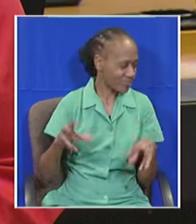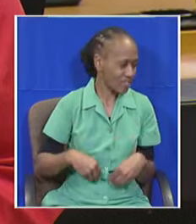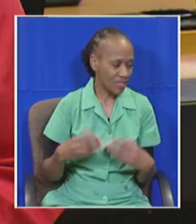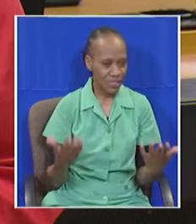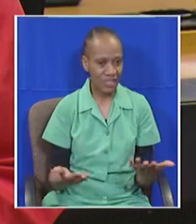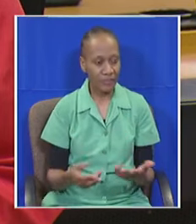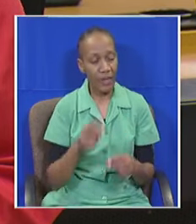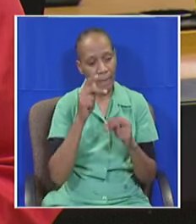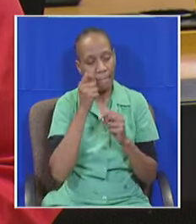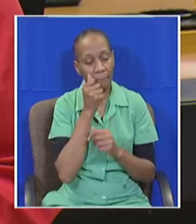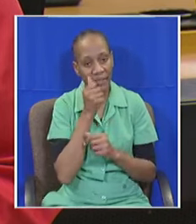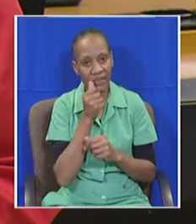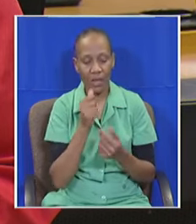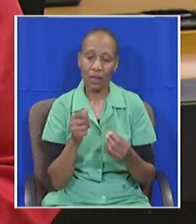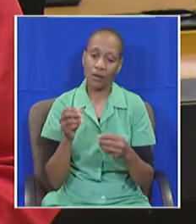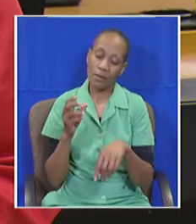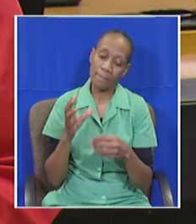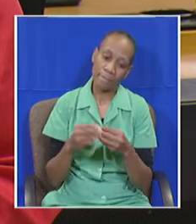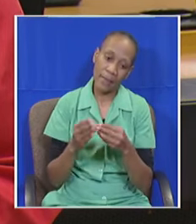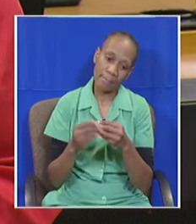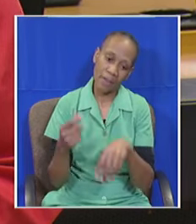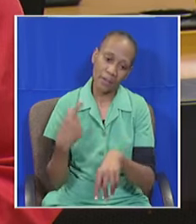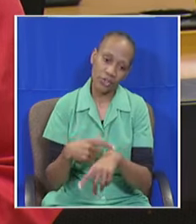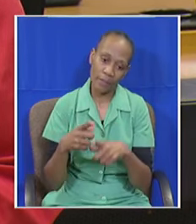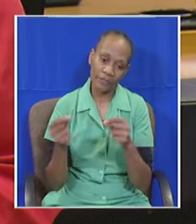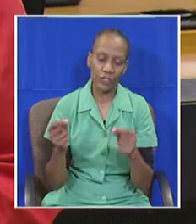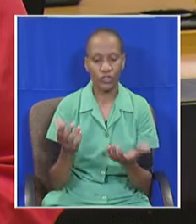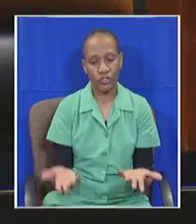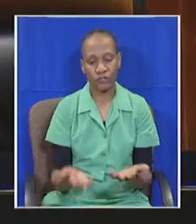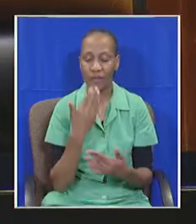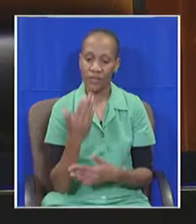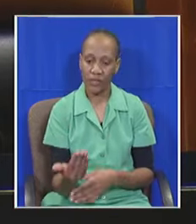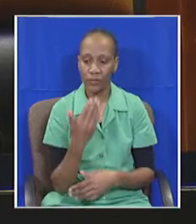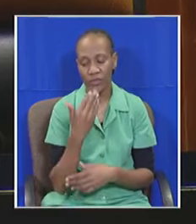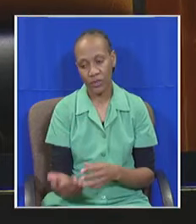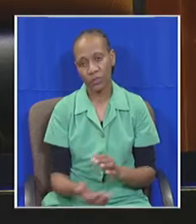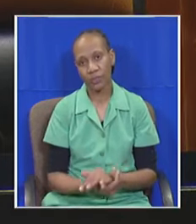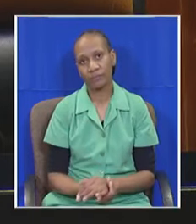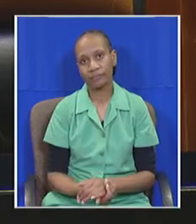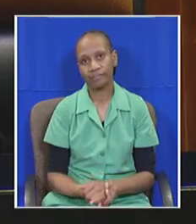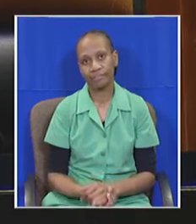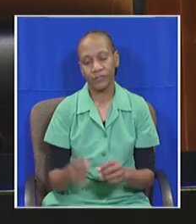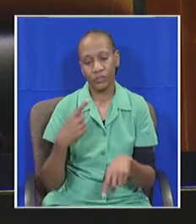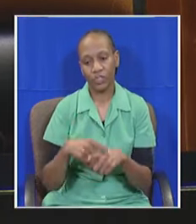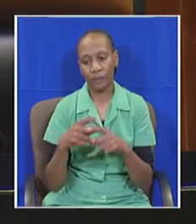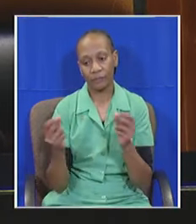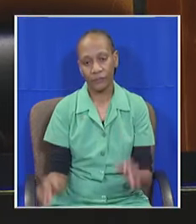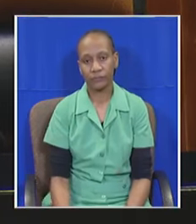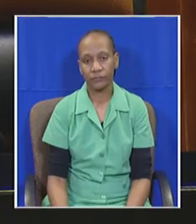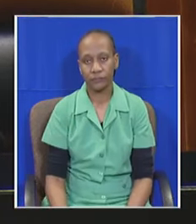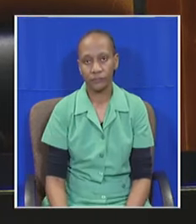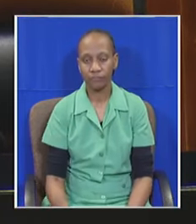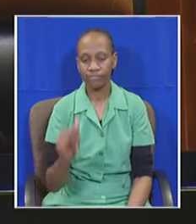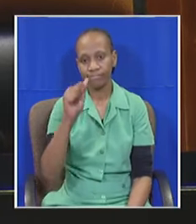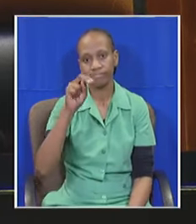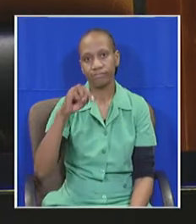of Mr. Nkwindi, who has known about this matter but have done nothing about it. Thank you very much. Your time has expired.